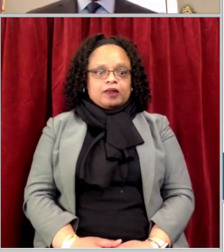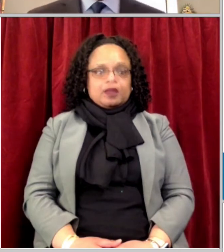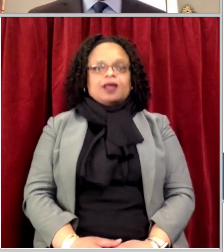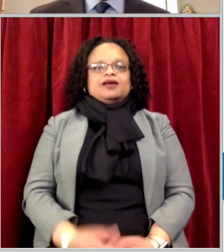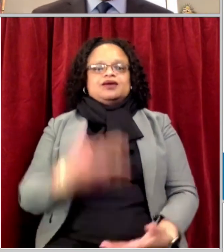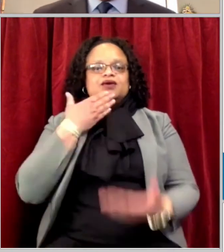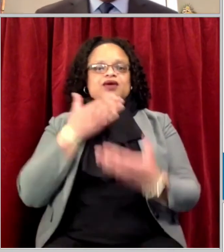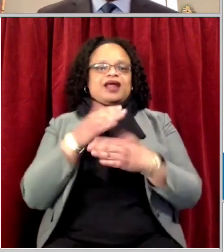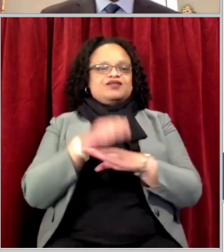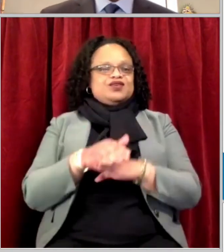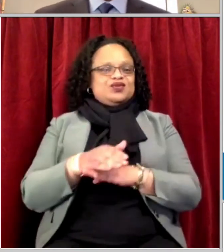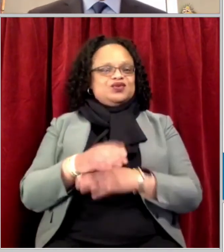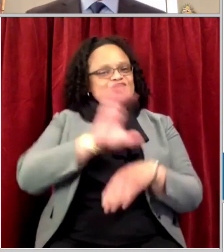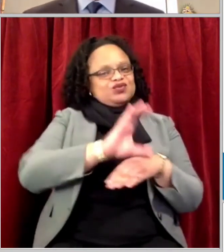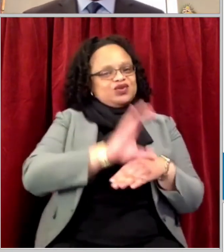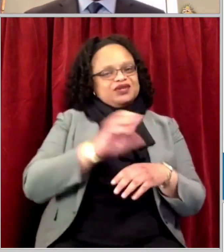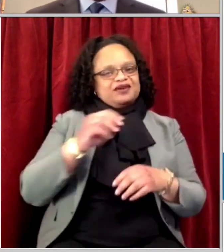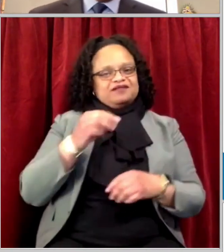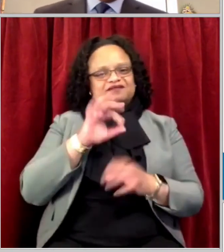Good afternoon, church.